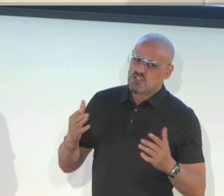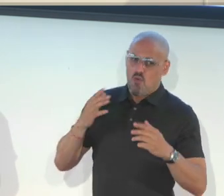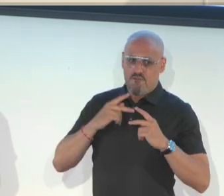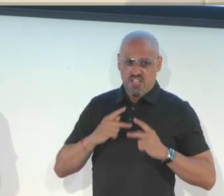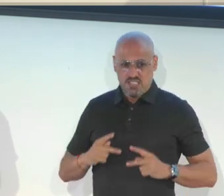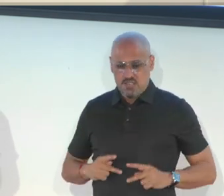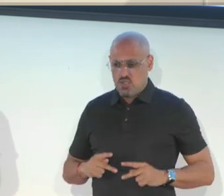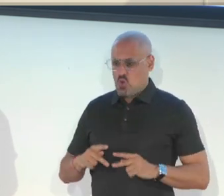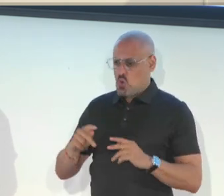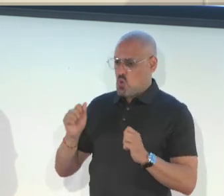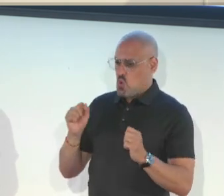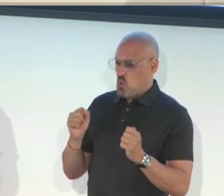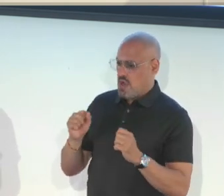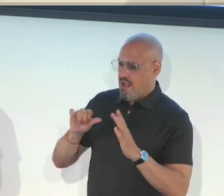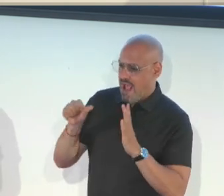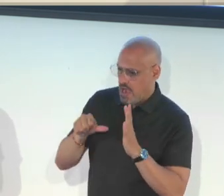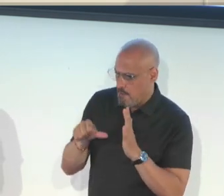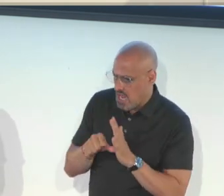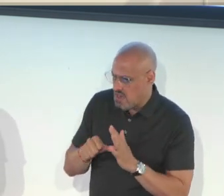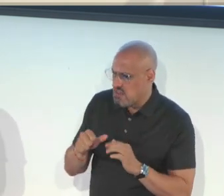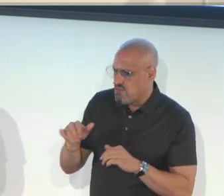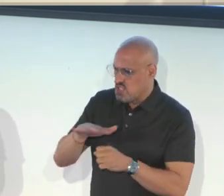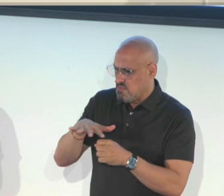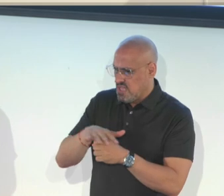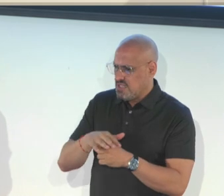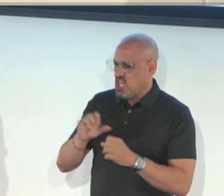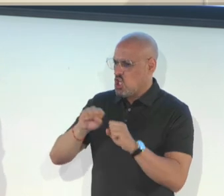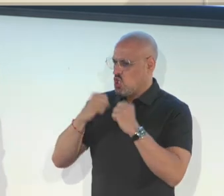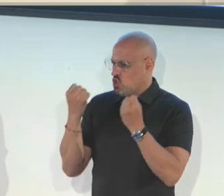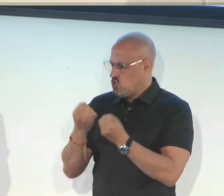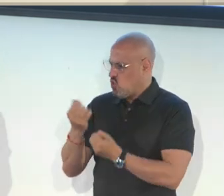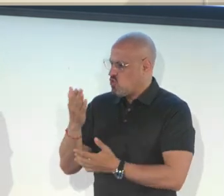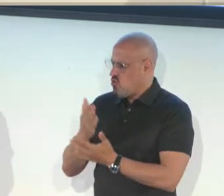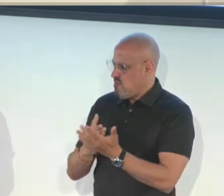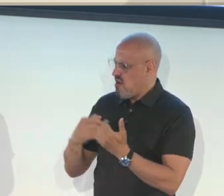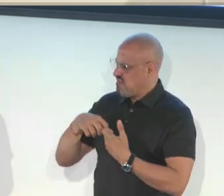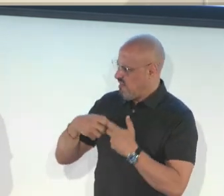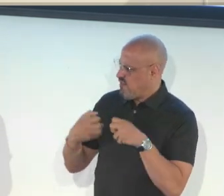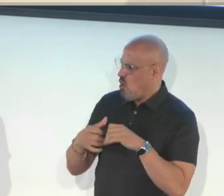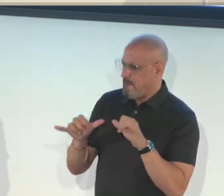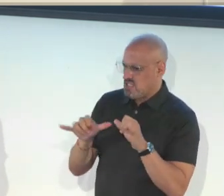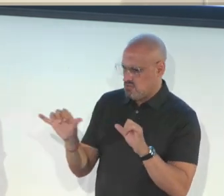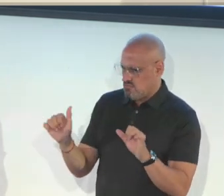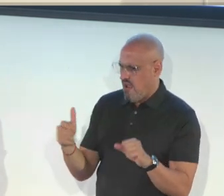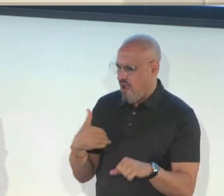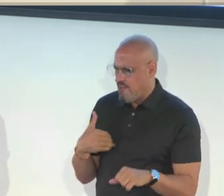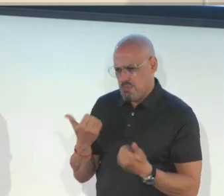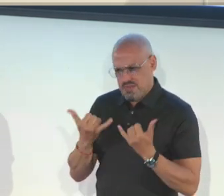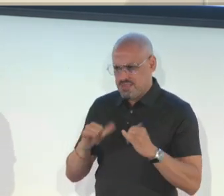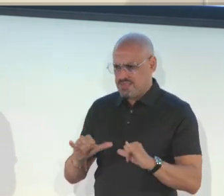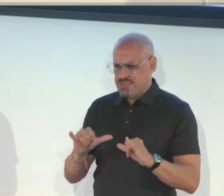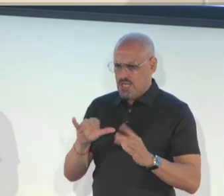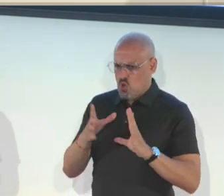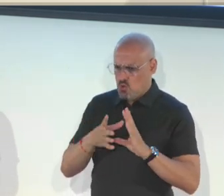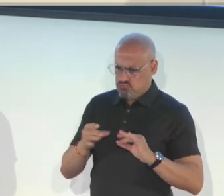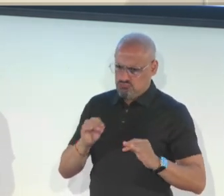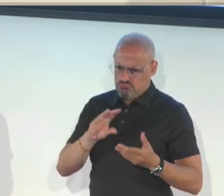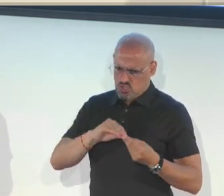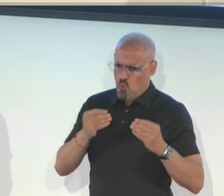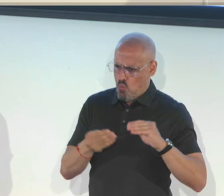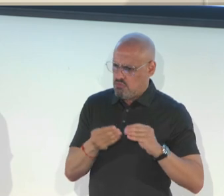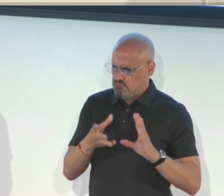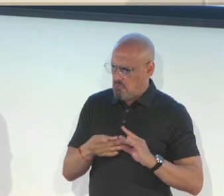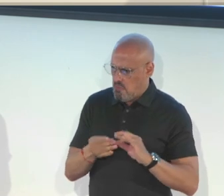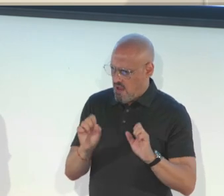of the objects in the space. There are social components that can be very difficult to measure, but are still quantifiable in some